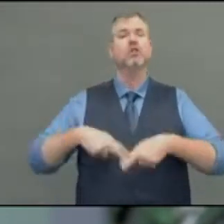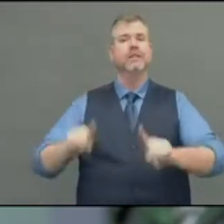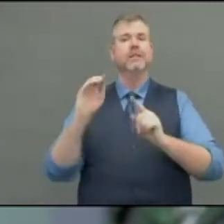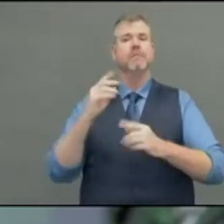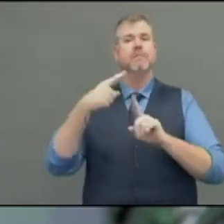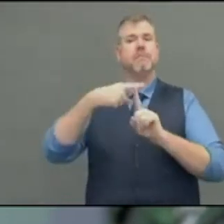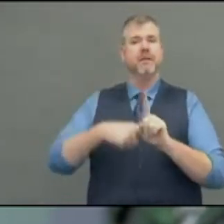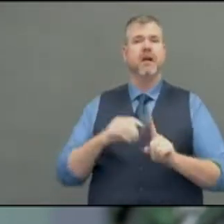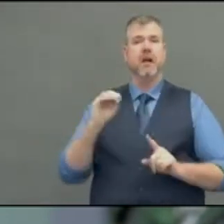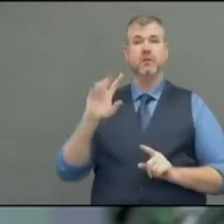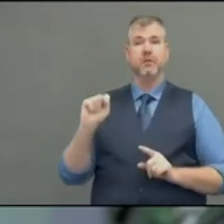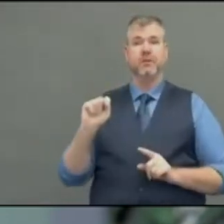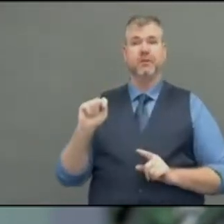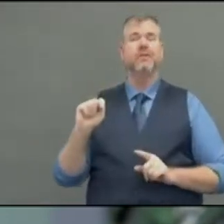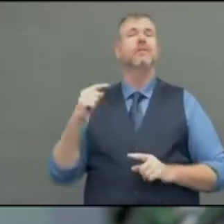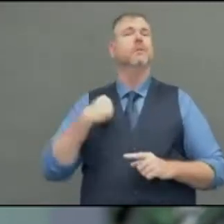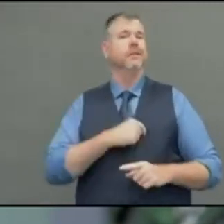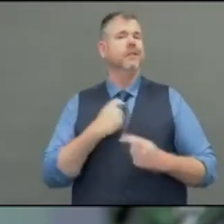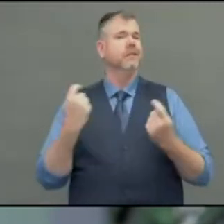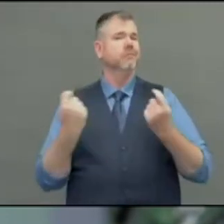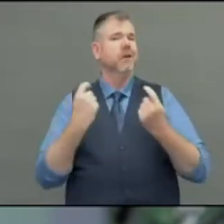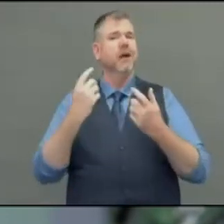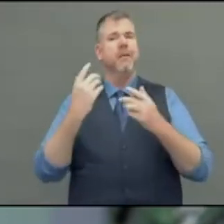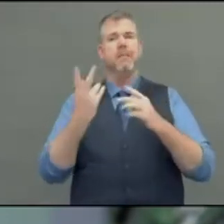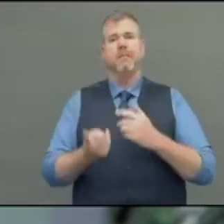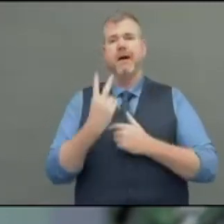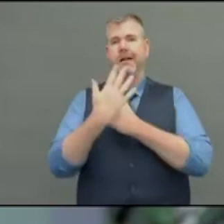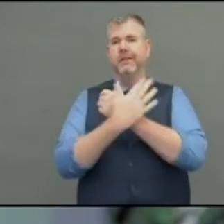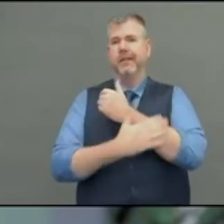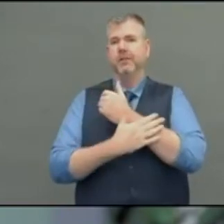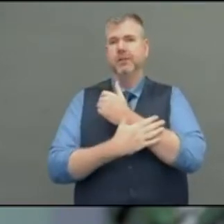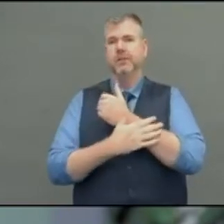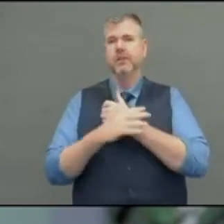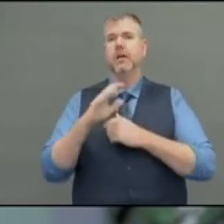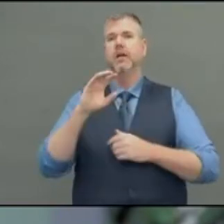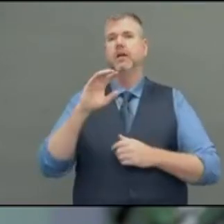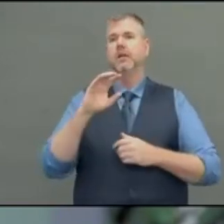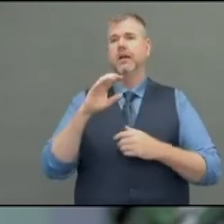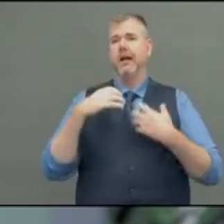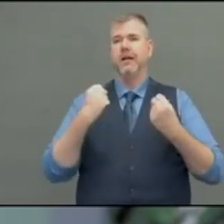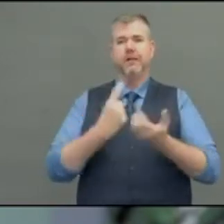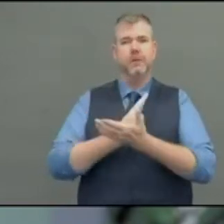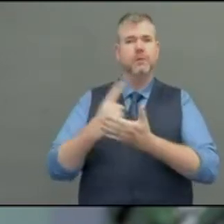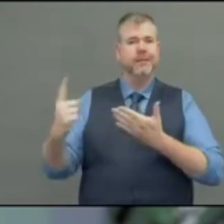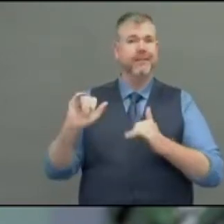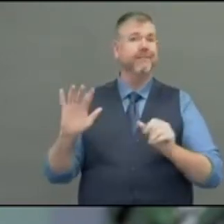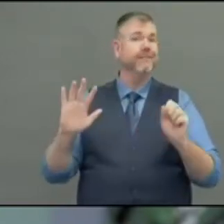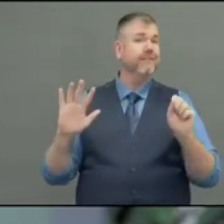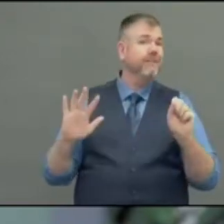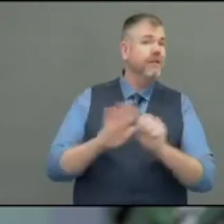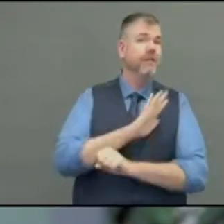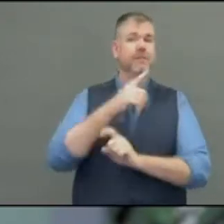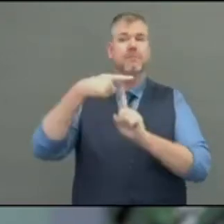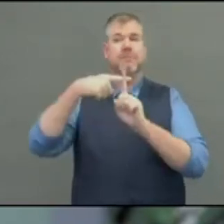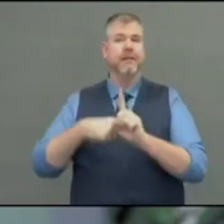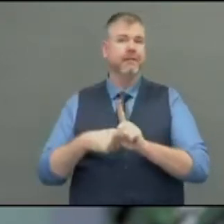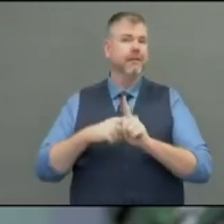every month, every October, and it's a month-long series of events to bring services